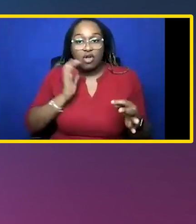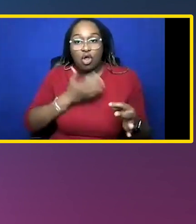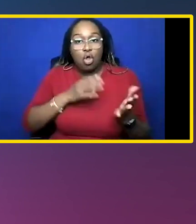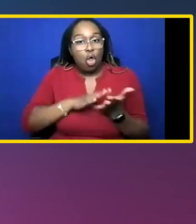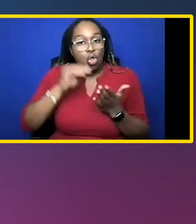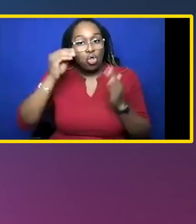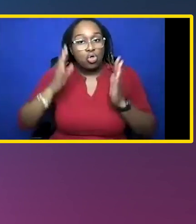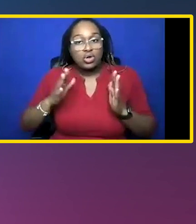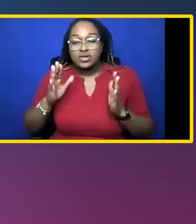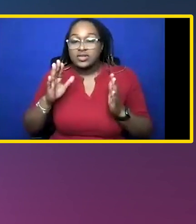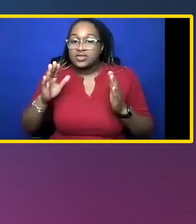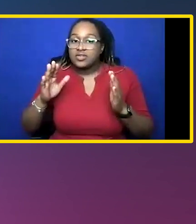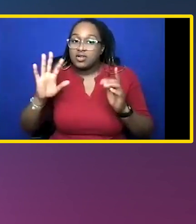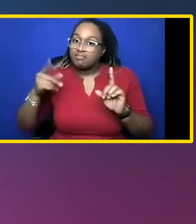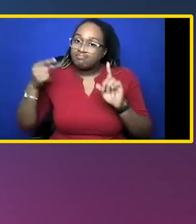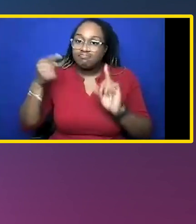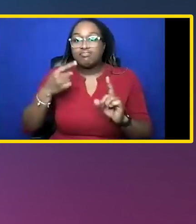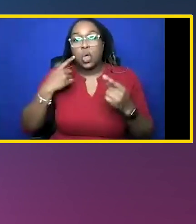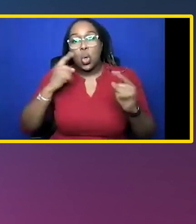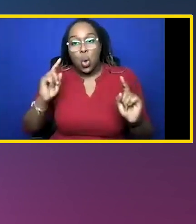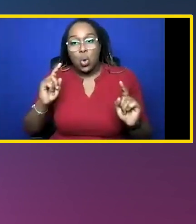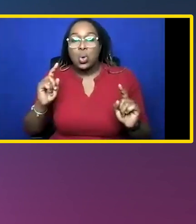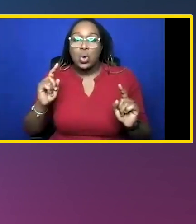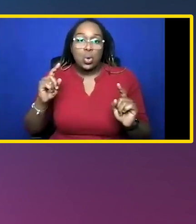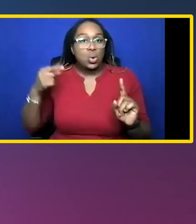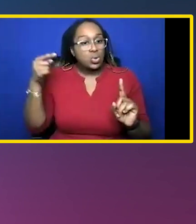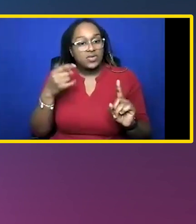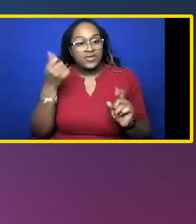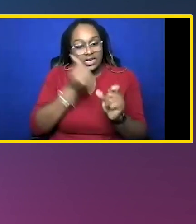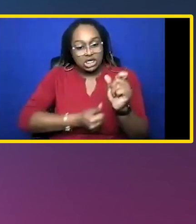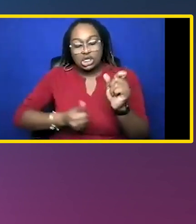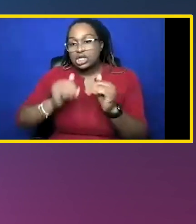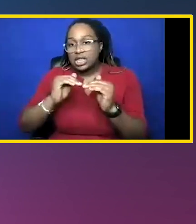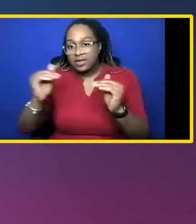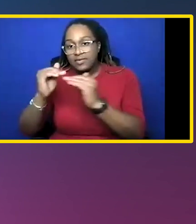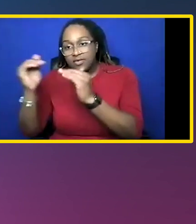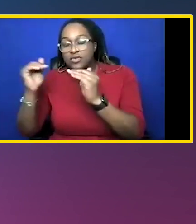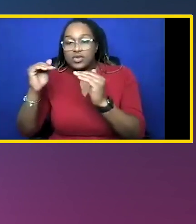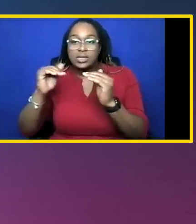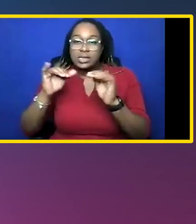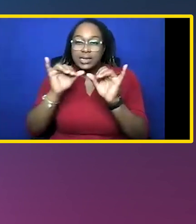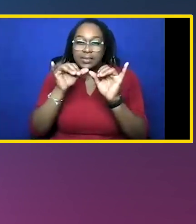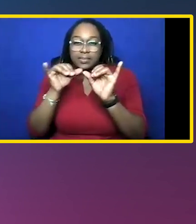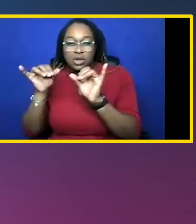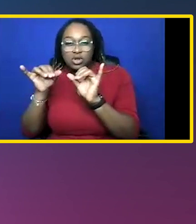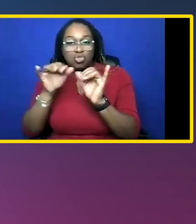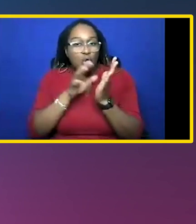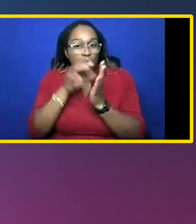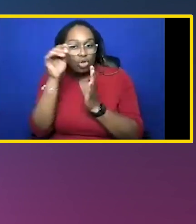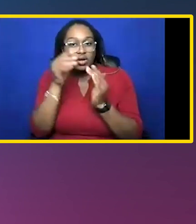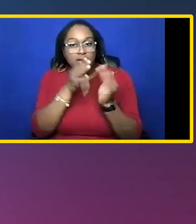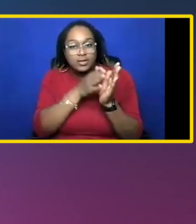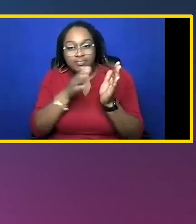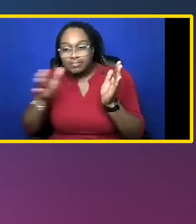learners are meeting the goals at each level. So we need to measure their learning across time. So how are we measuring